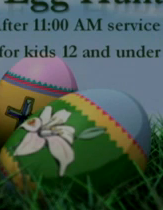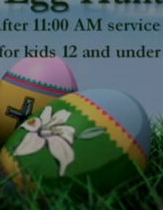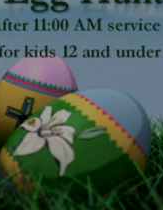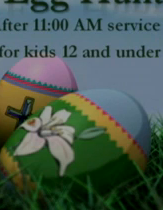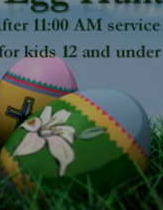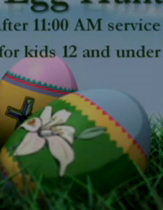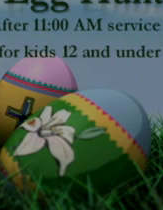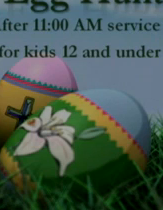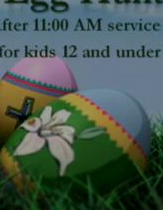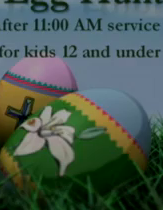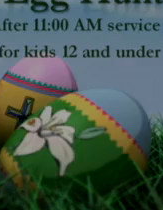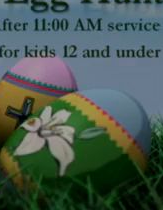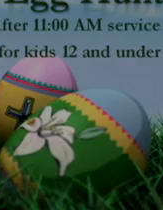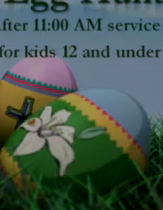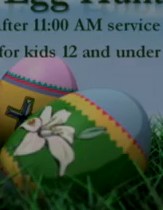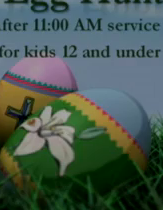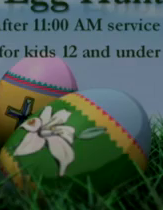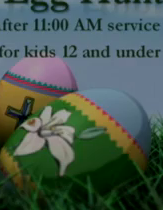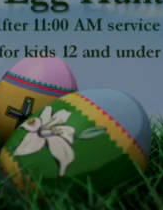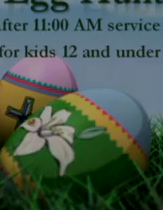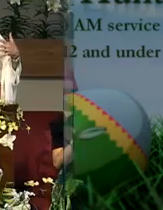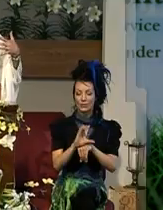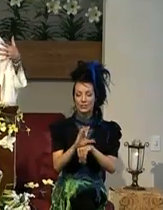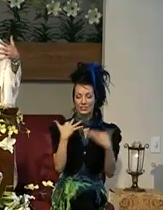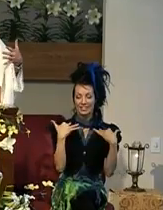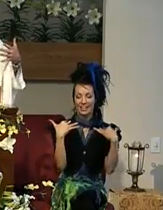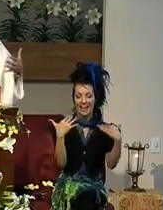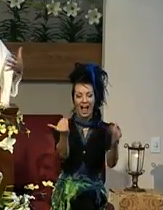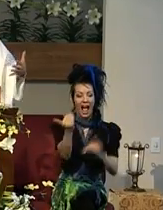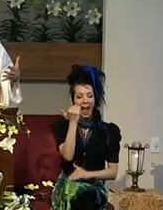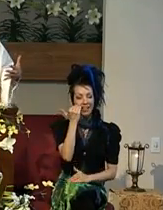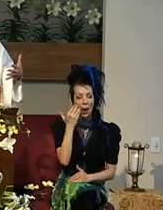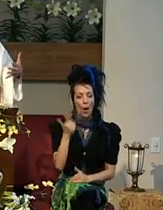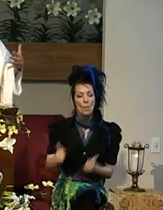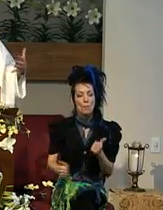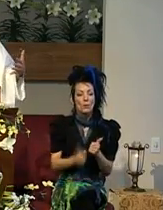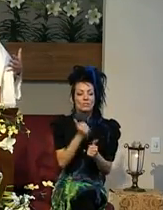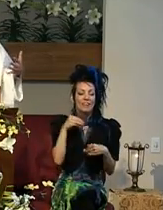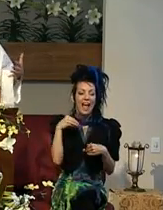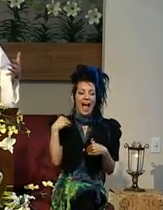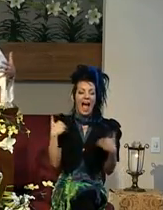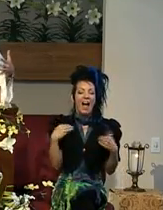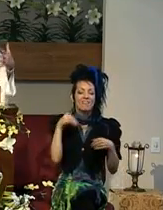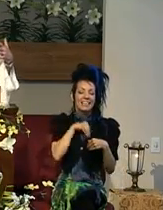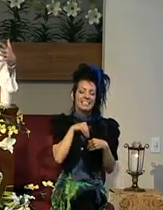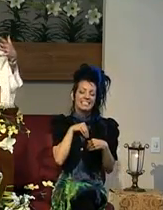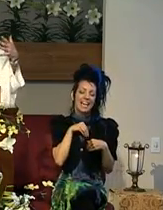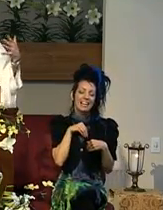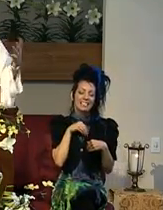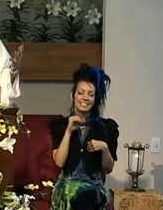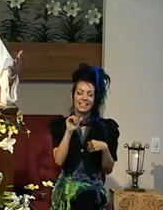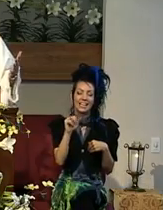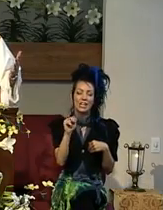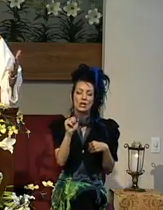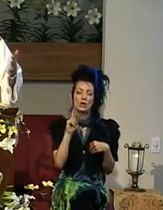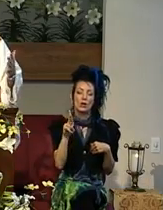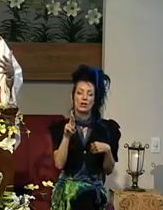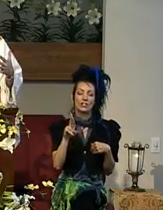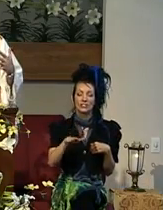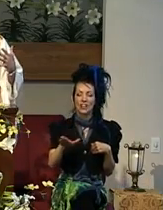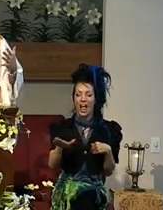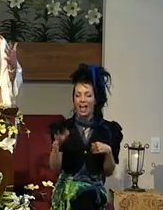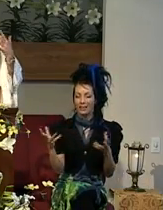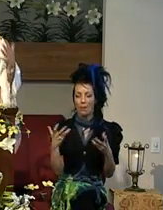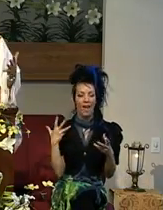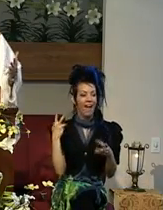And I know I say that in our congregation, but you know, I know that most of us have this inner child that at this time of the year we just want to let out.